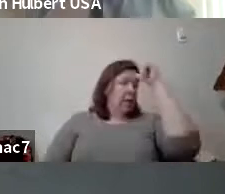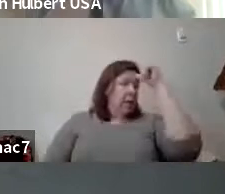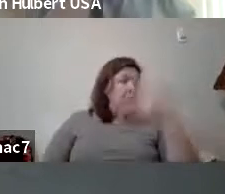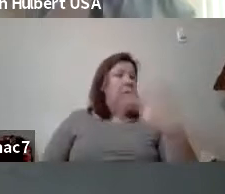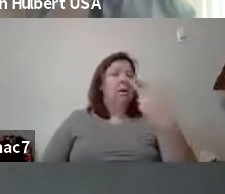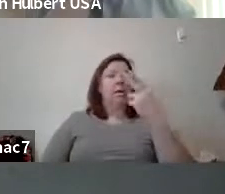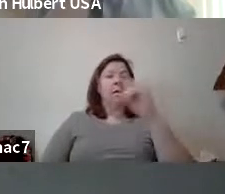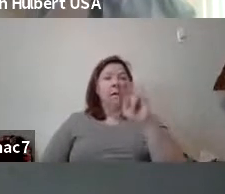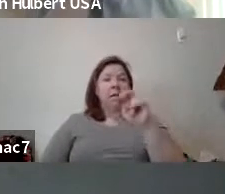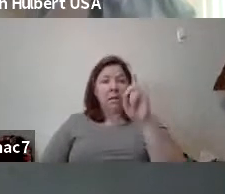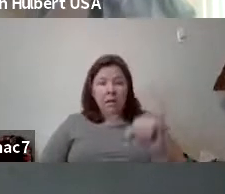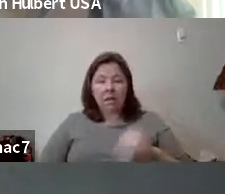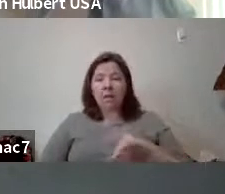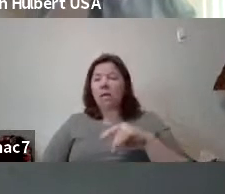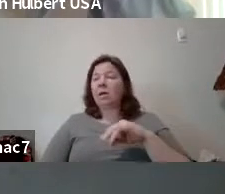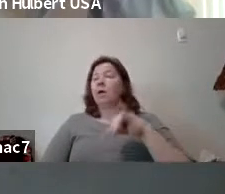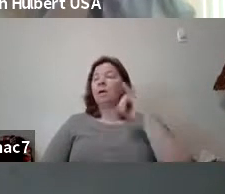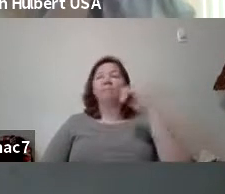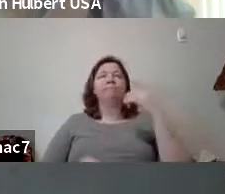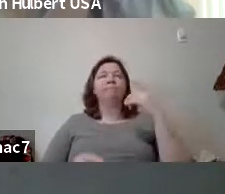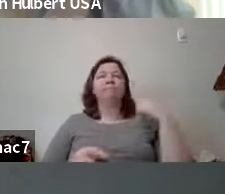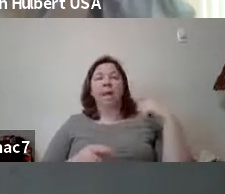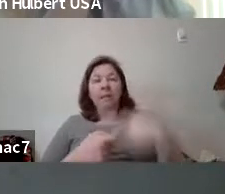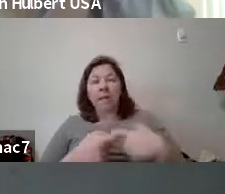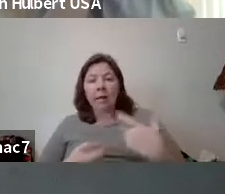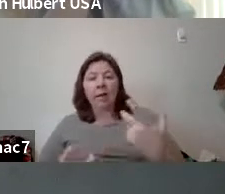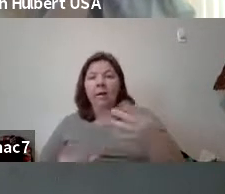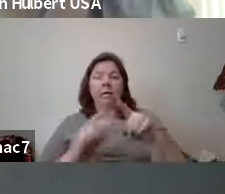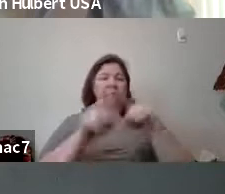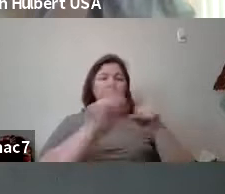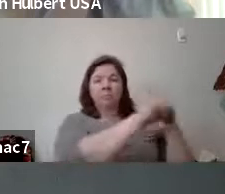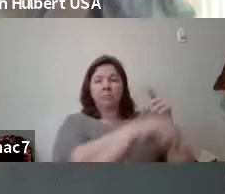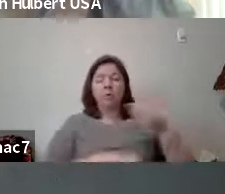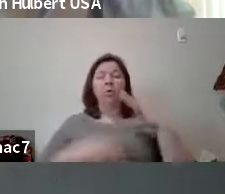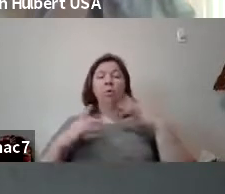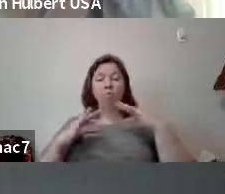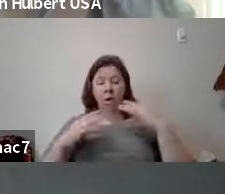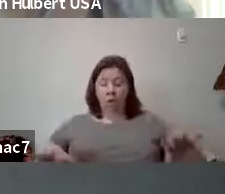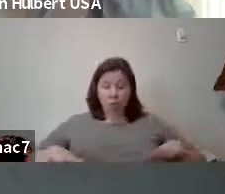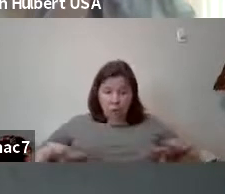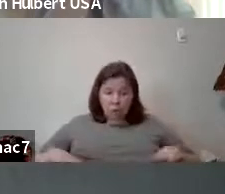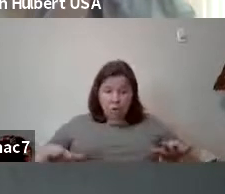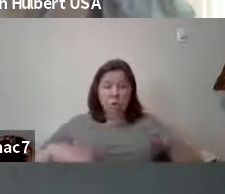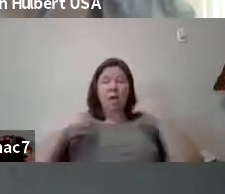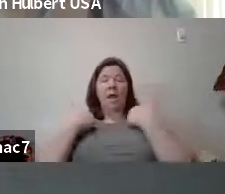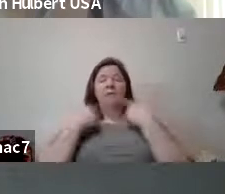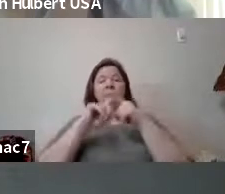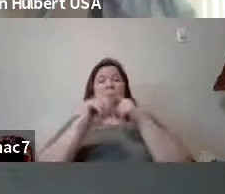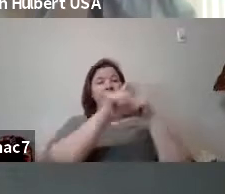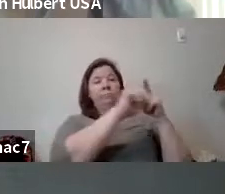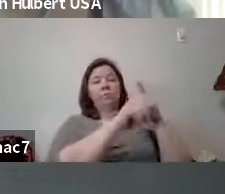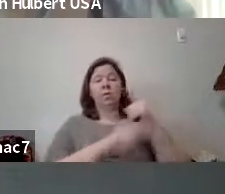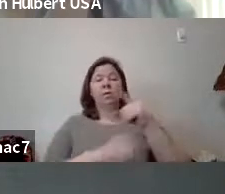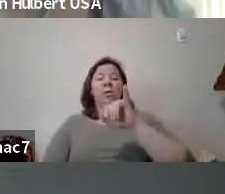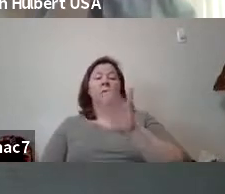in Italian, in Russian. I mean, it's all over. And then, you know, Charles Asong and myself, well, Charles Asong,